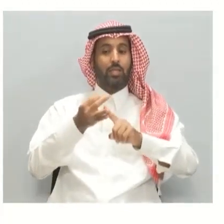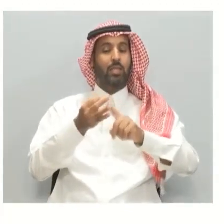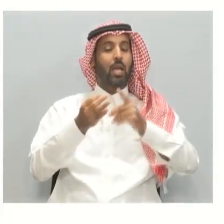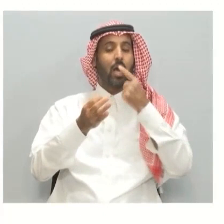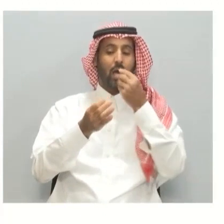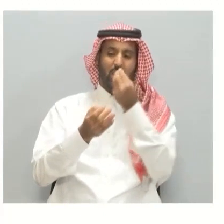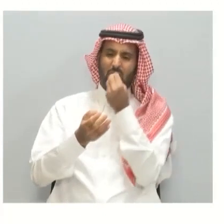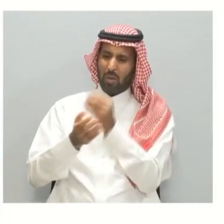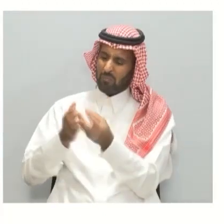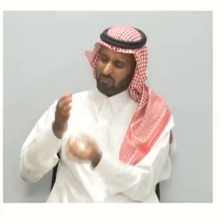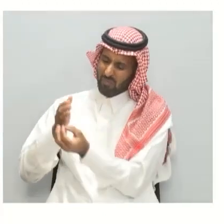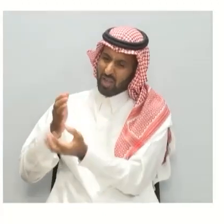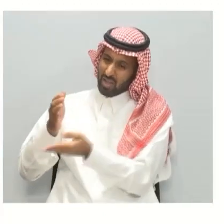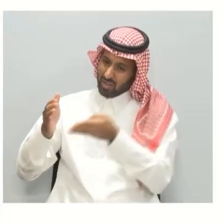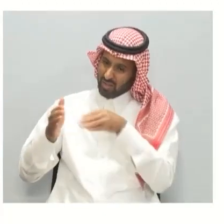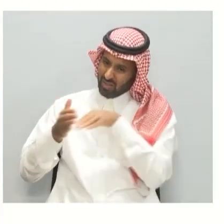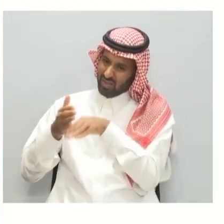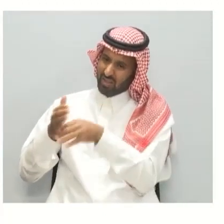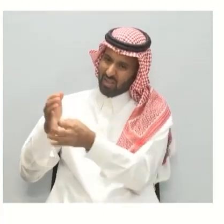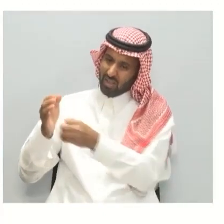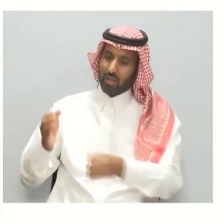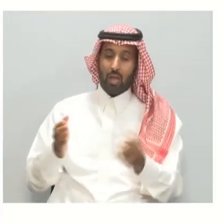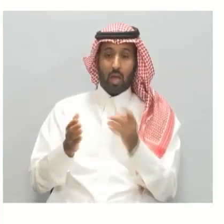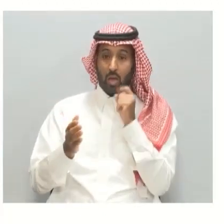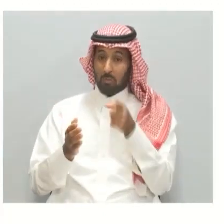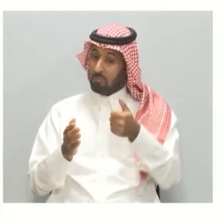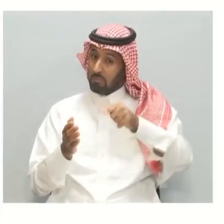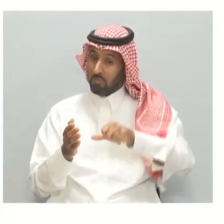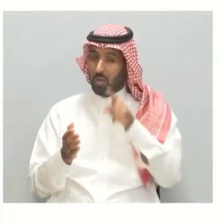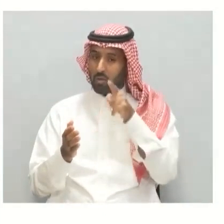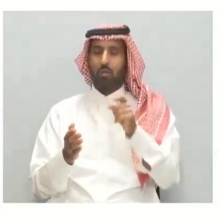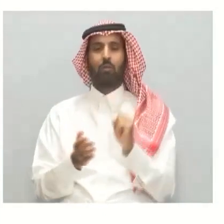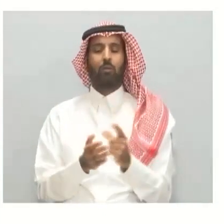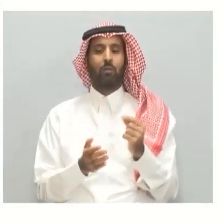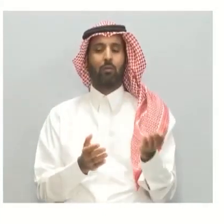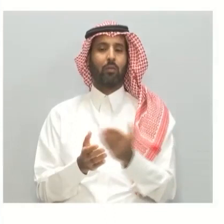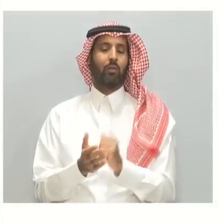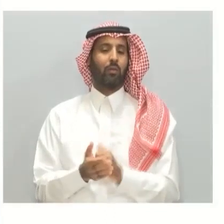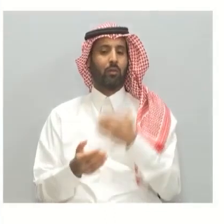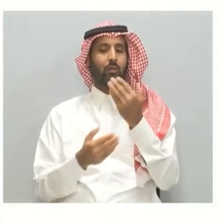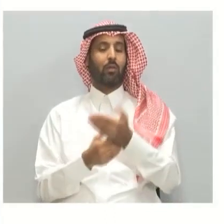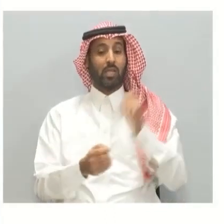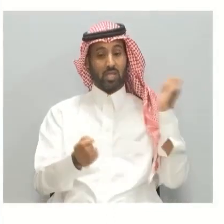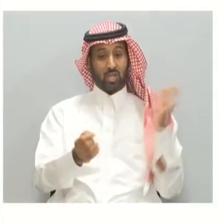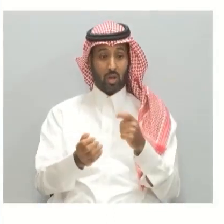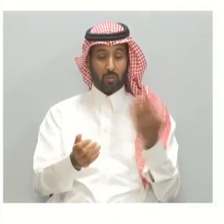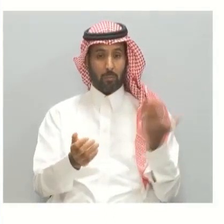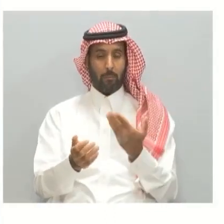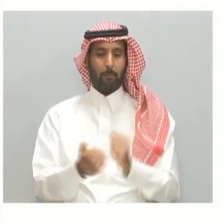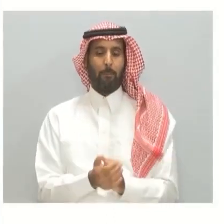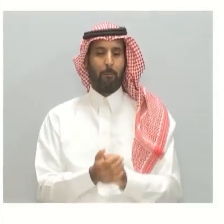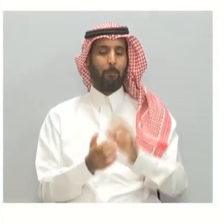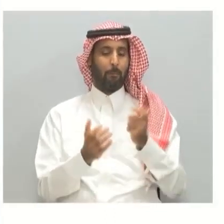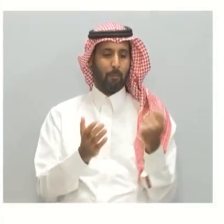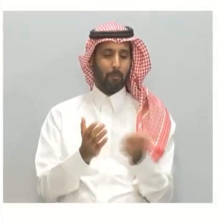And do you like it or not? This is, of course, according to your preference. So these are today's objectives,